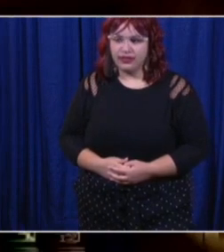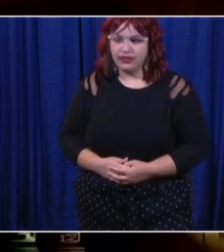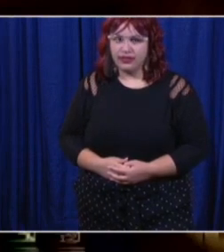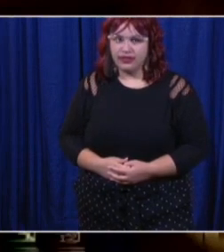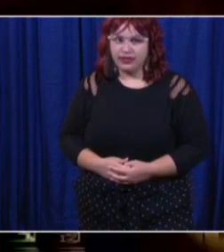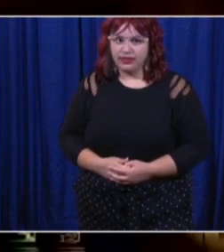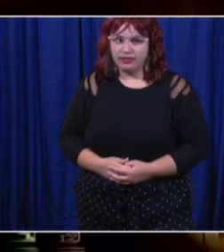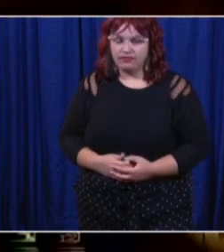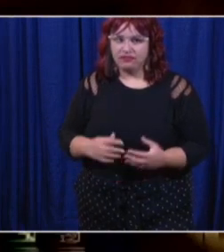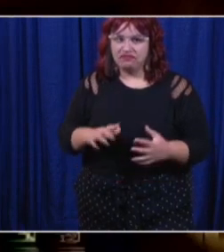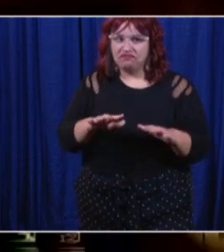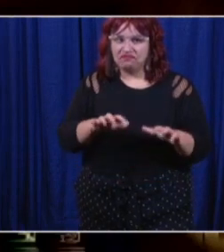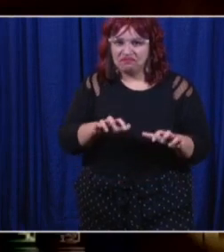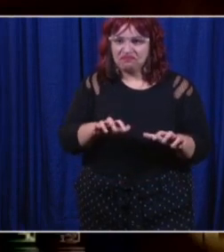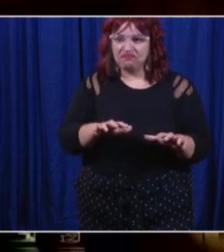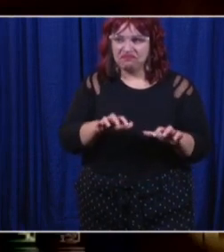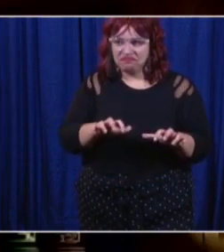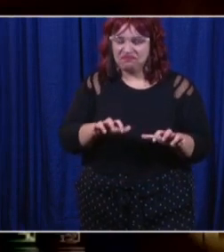summer surge